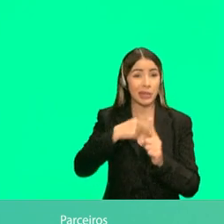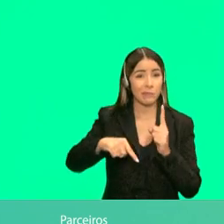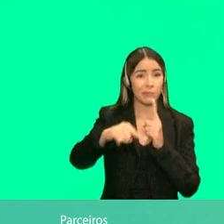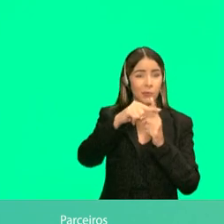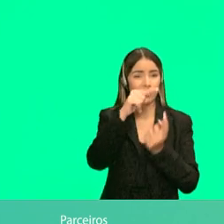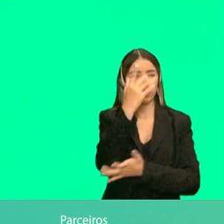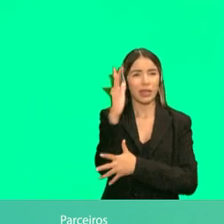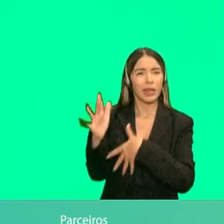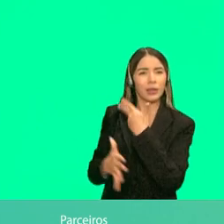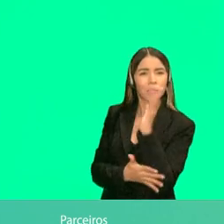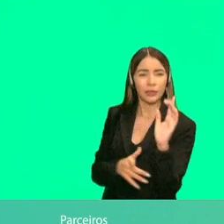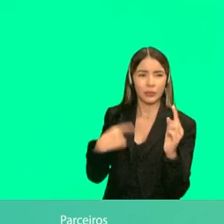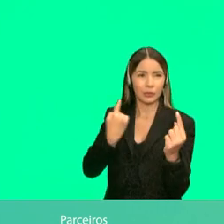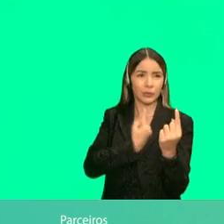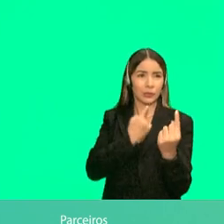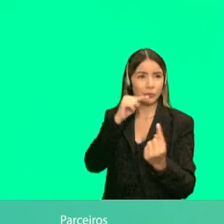possible